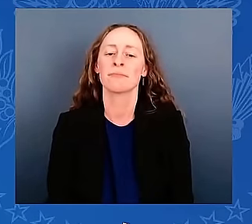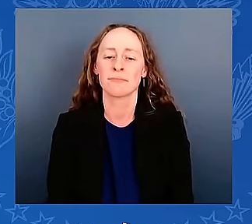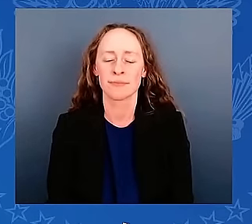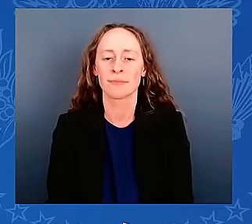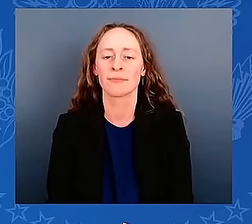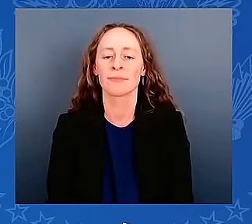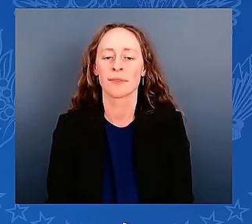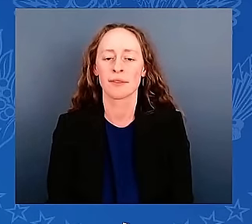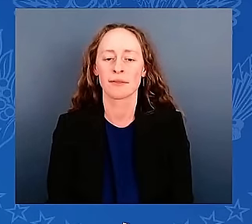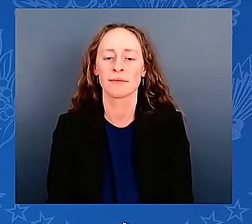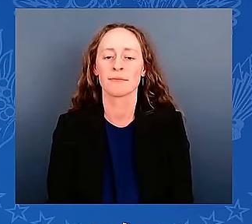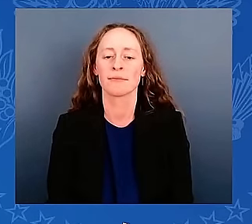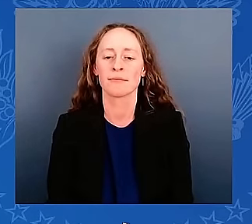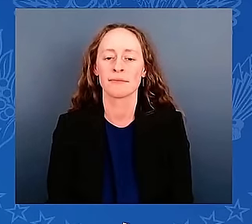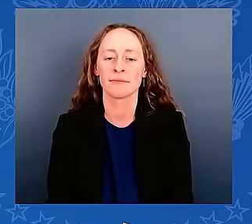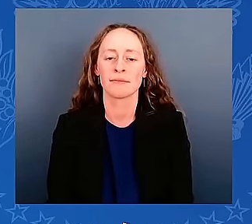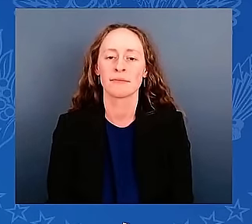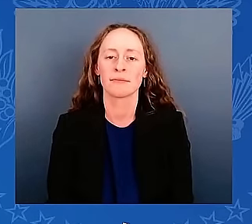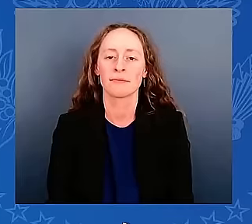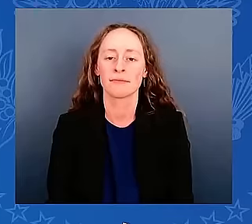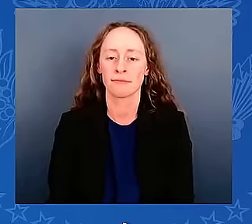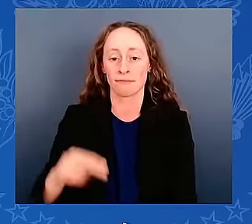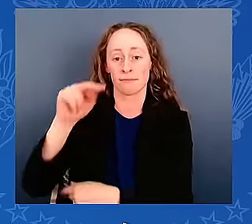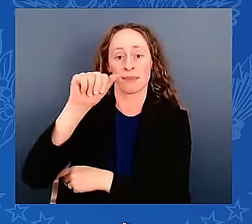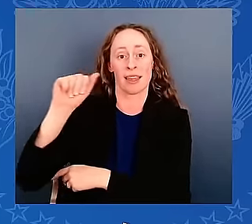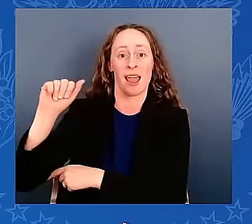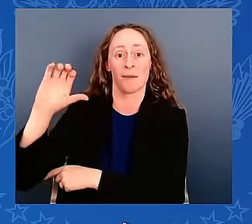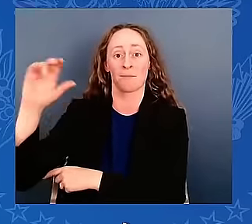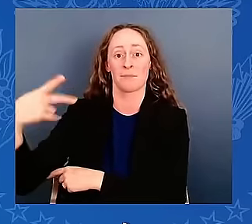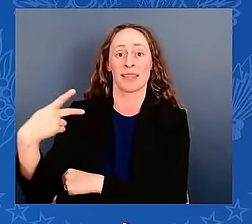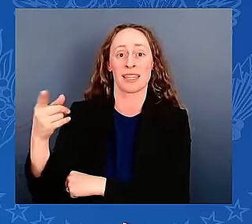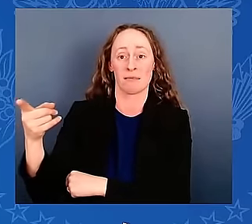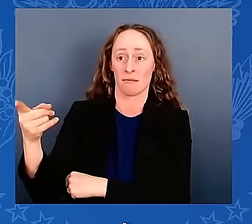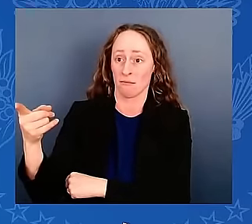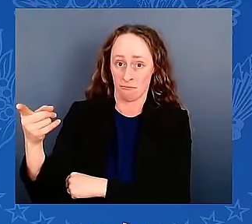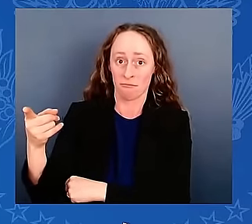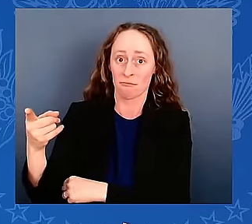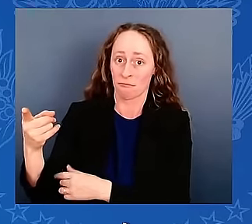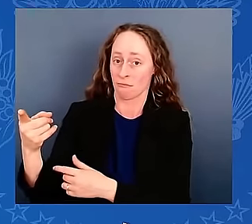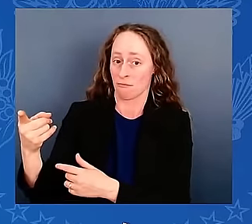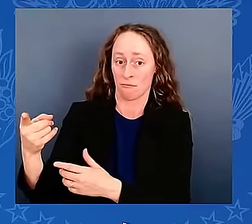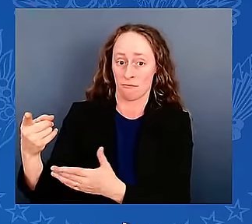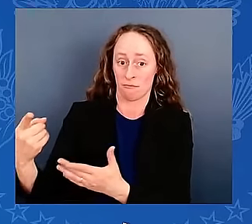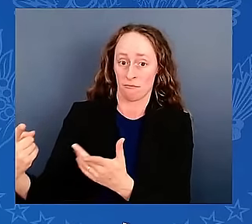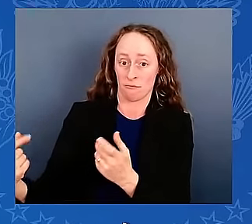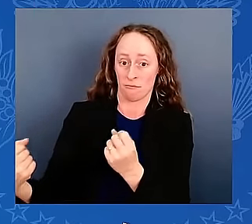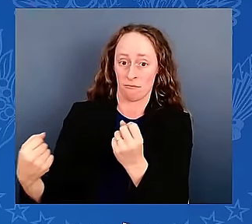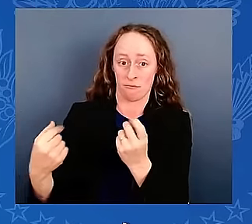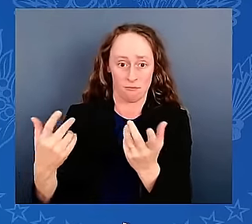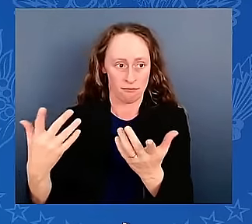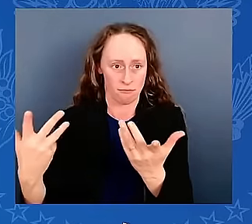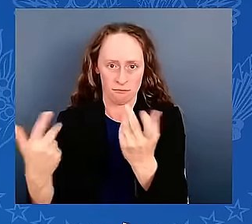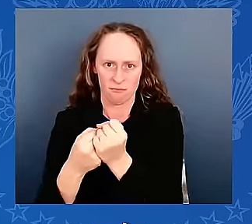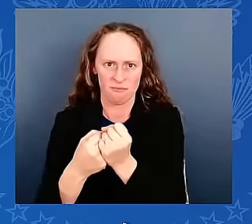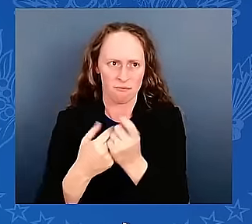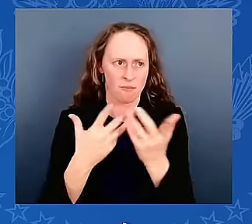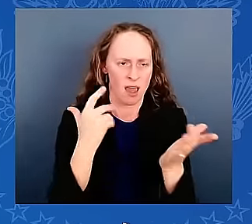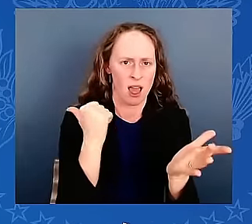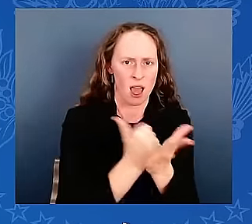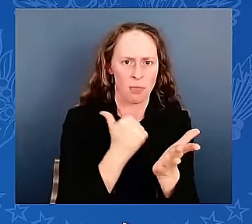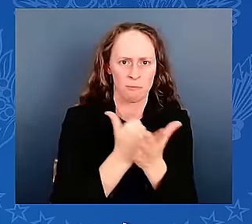With the help of the NAACP, the black elected members in the Congress, we've gotten so much done.